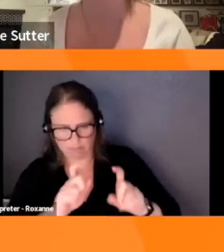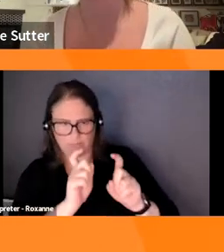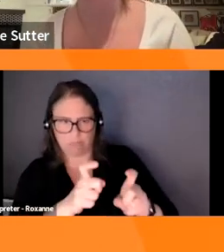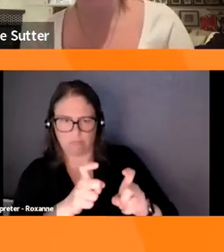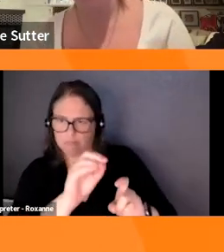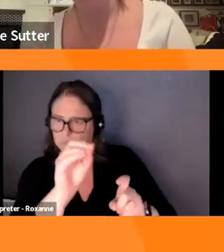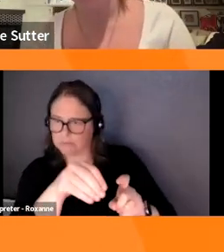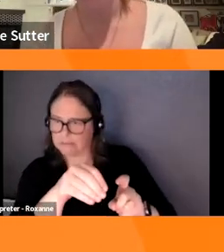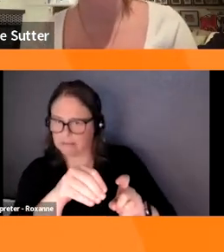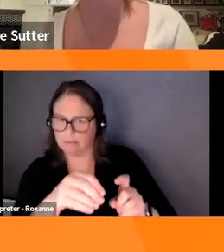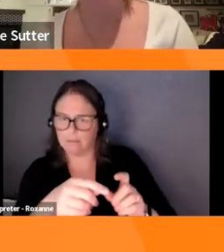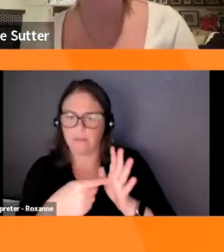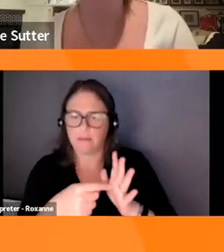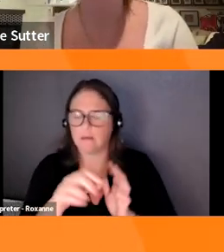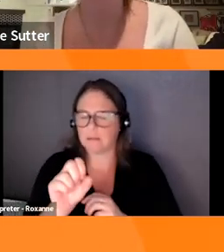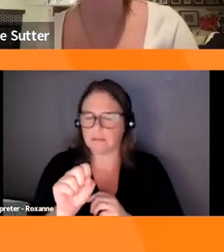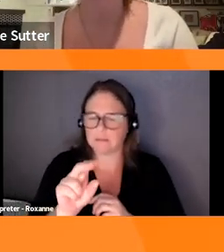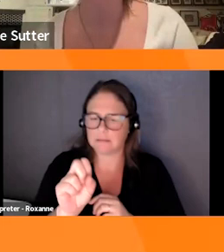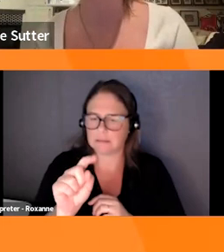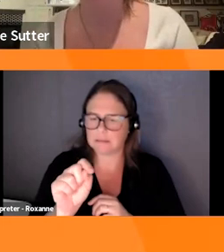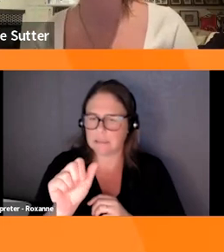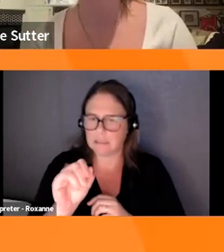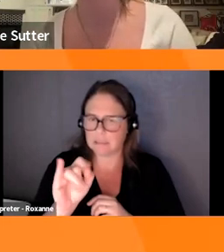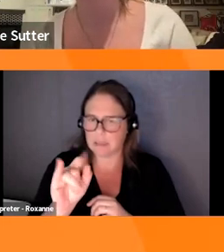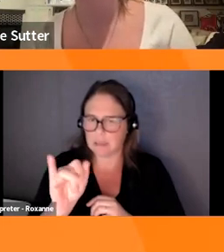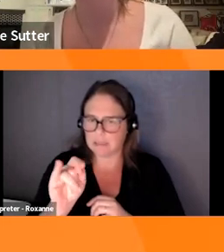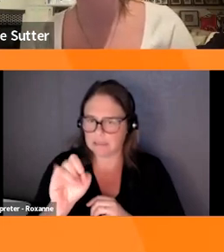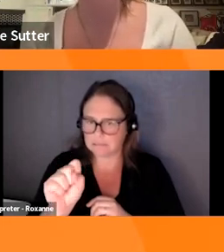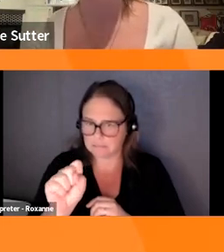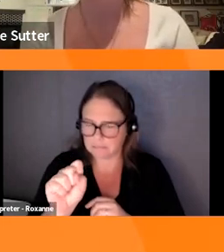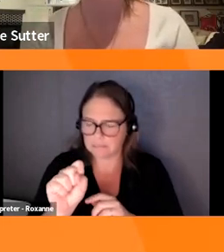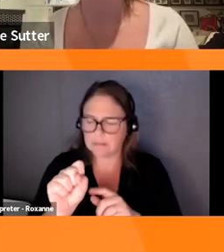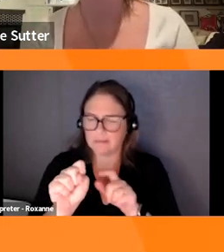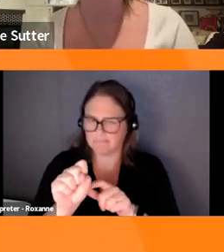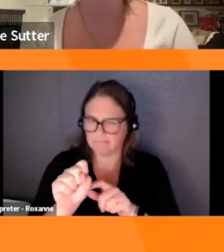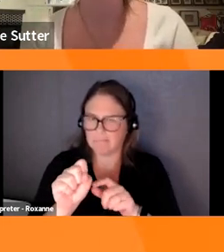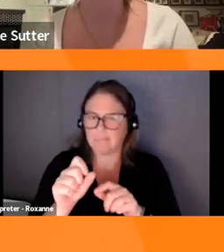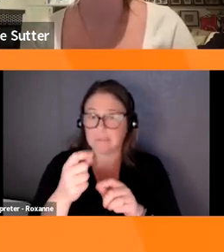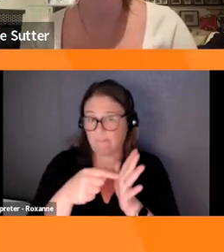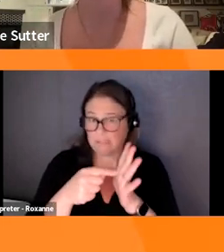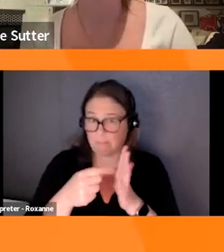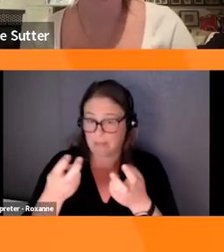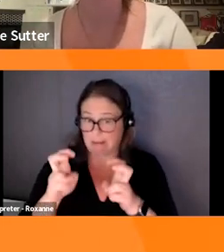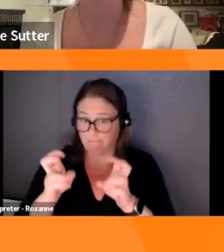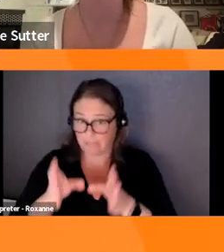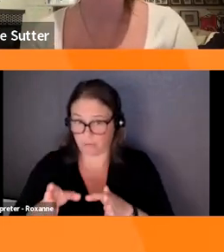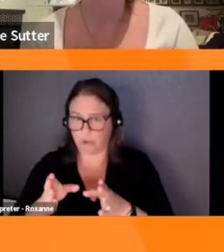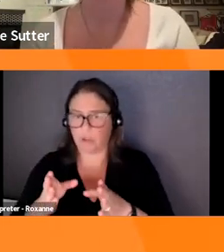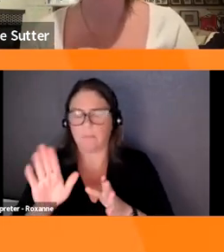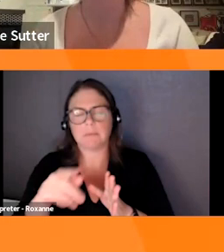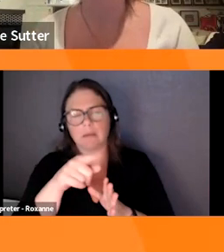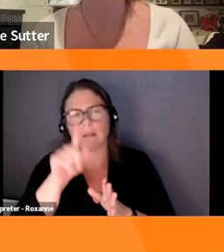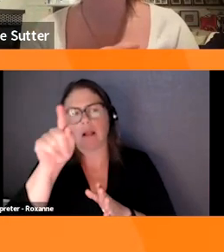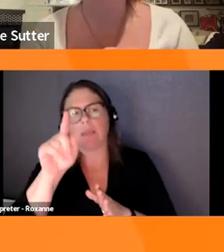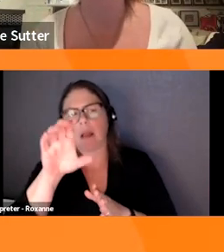be Sustainalytics. And some investors may even ask you to use a certain rating provider so